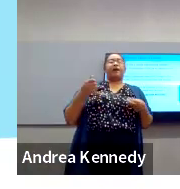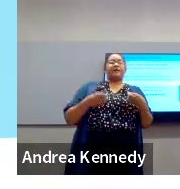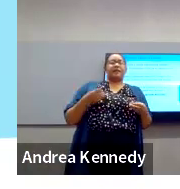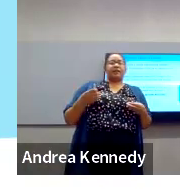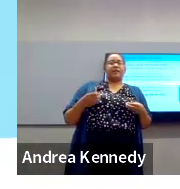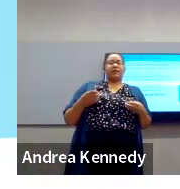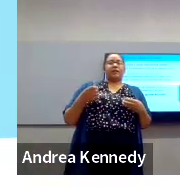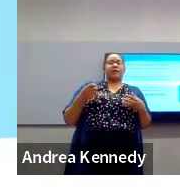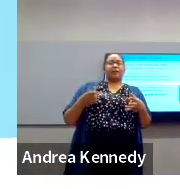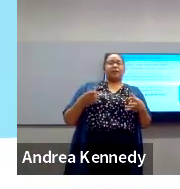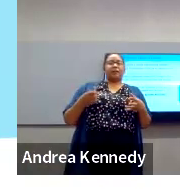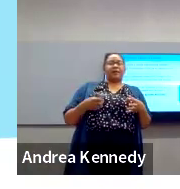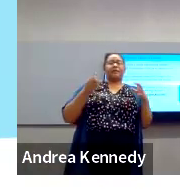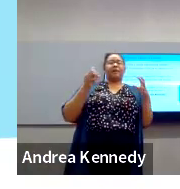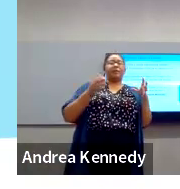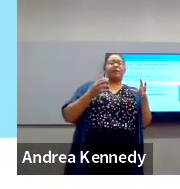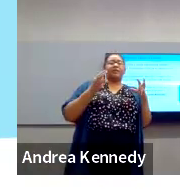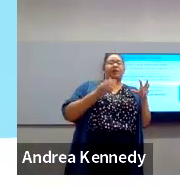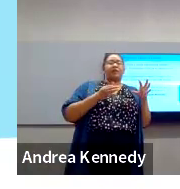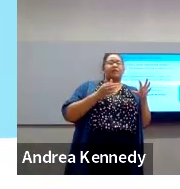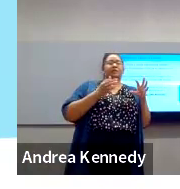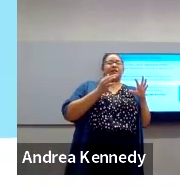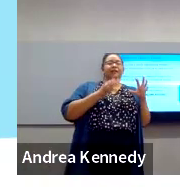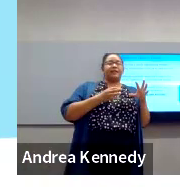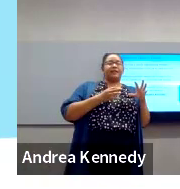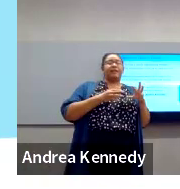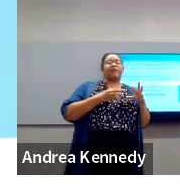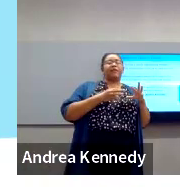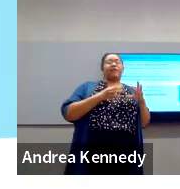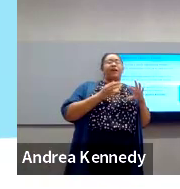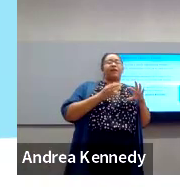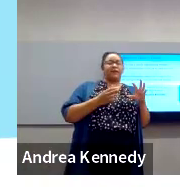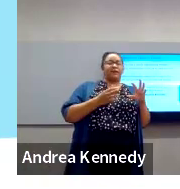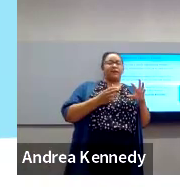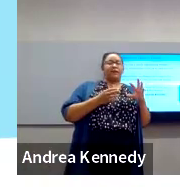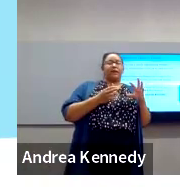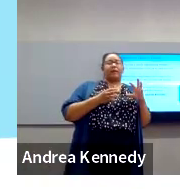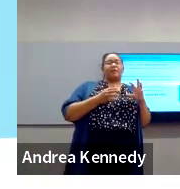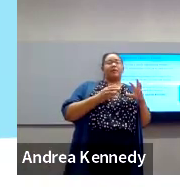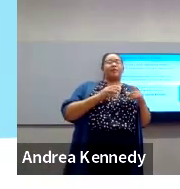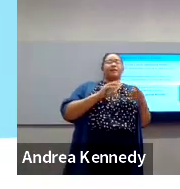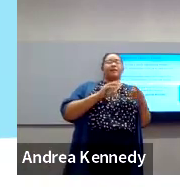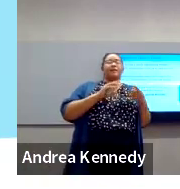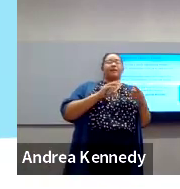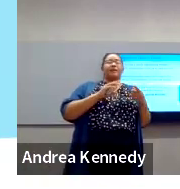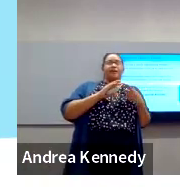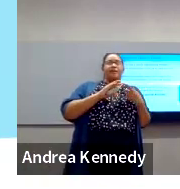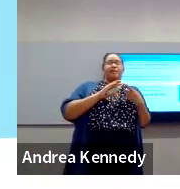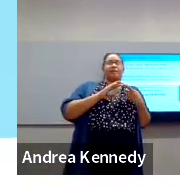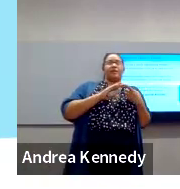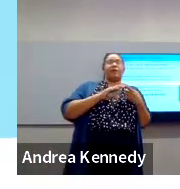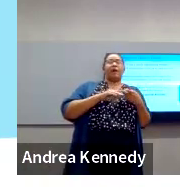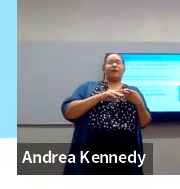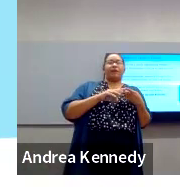this process is meant to incorporate those separately charged utilities that are not sub-metered. So usually